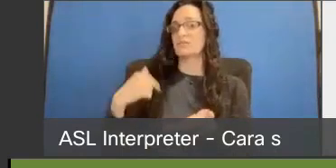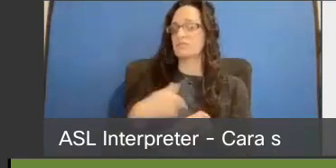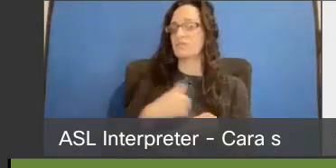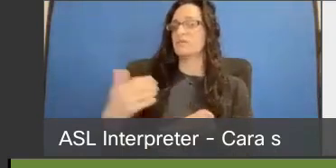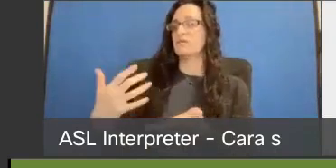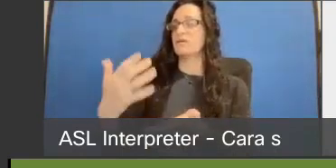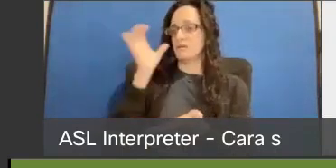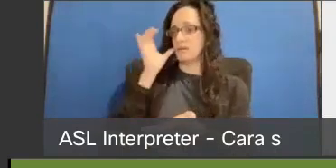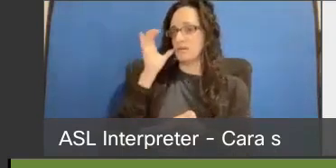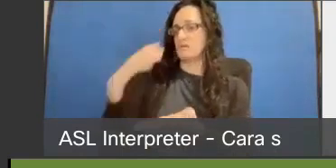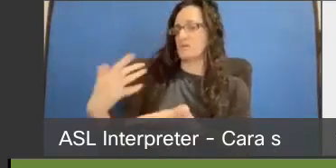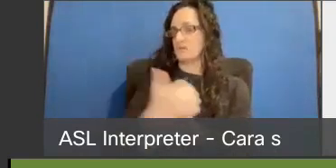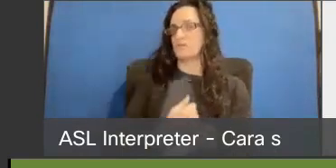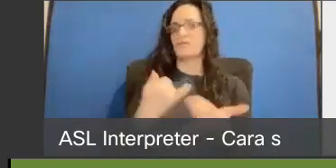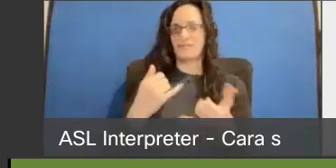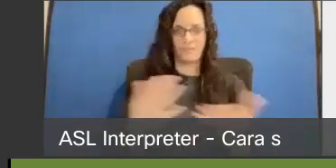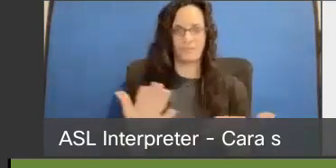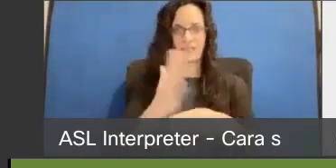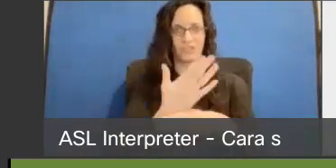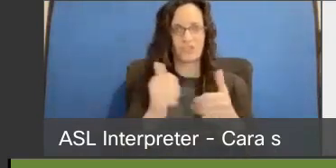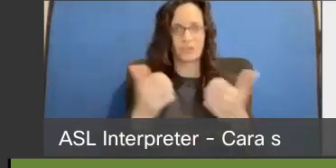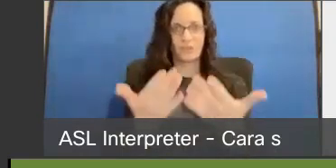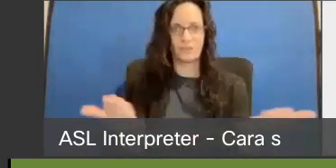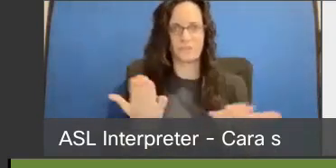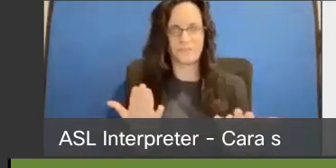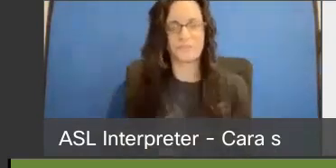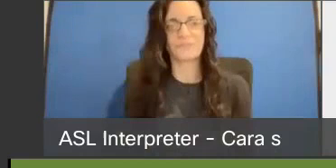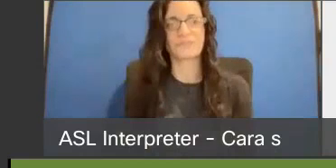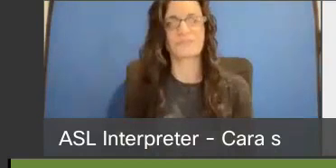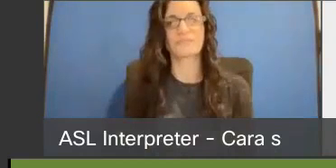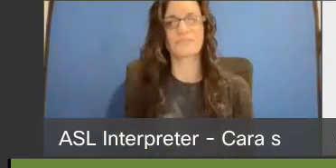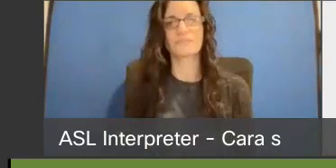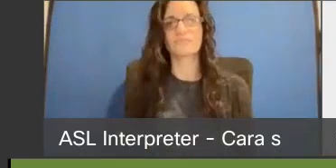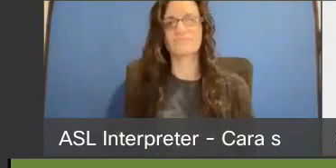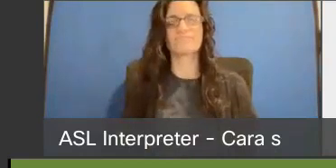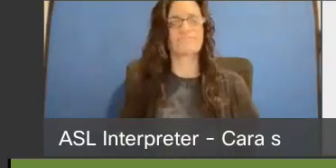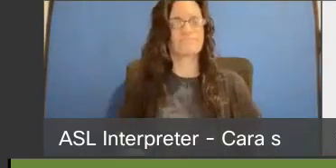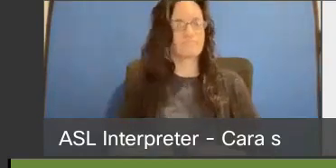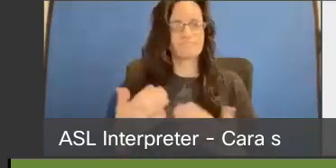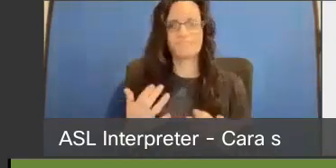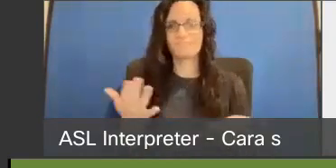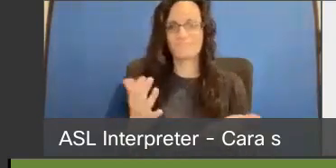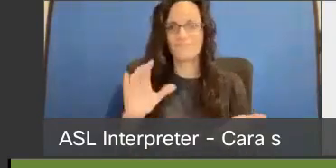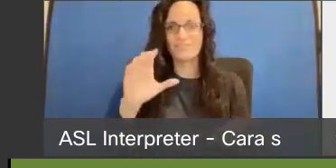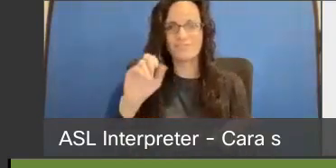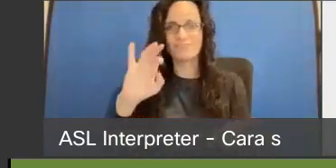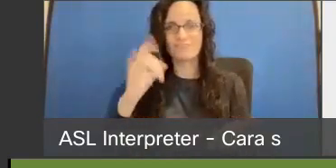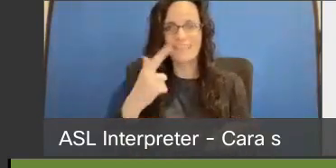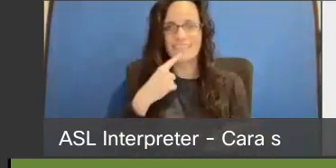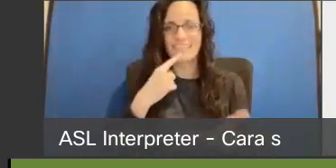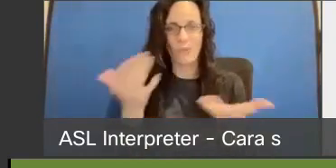do our training. So I want to start there with what is it he has to share with us. So please be